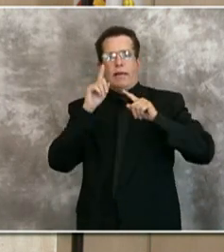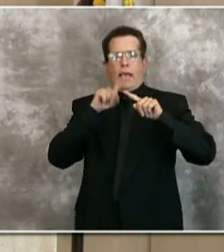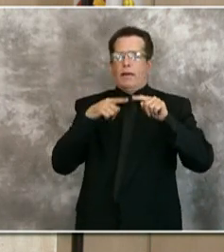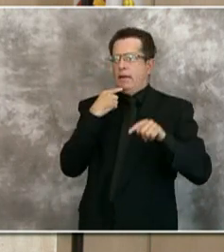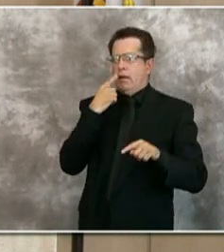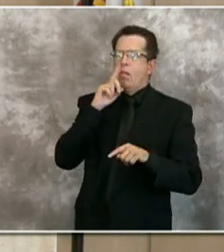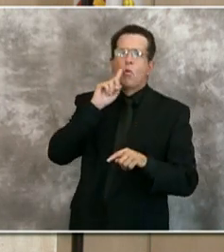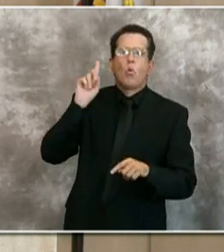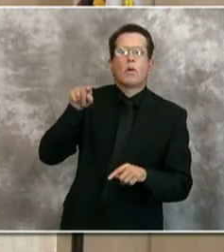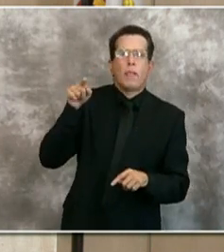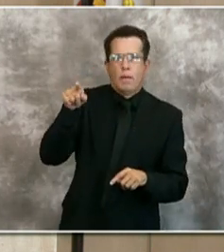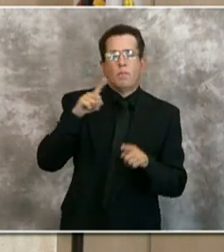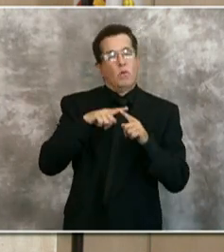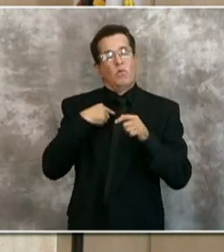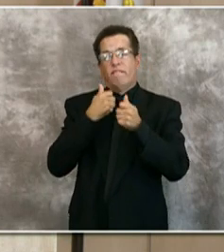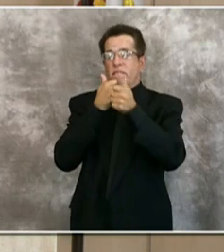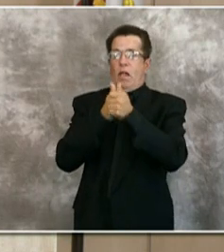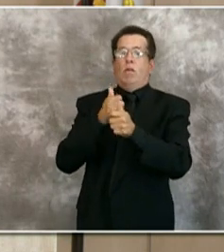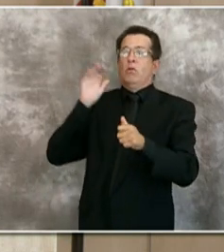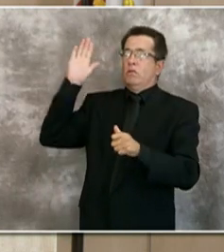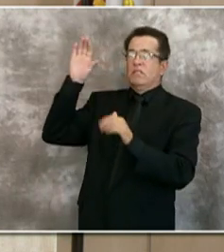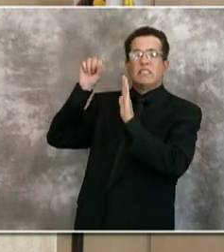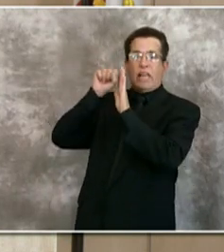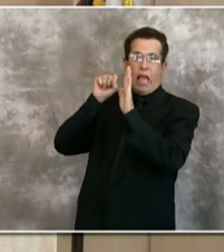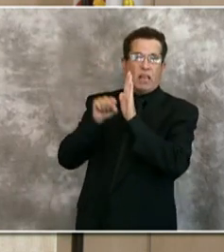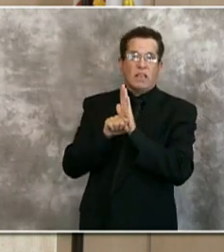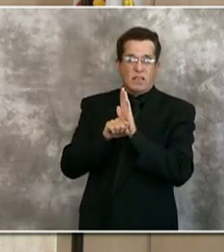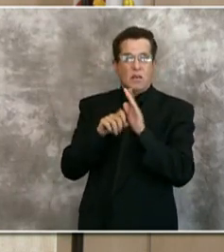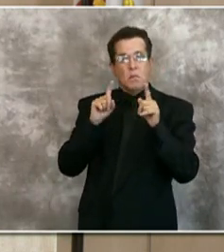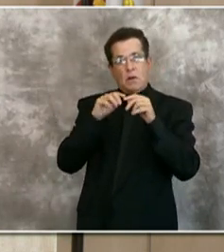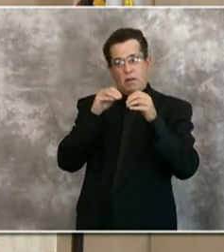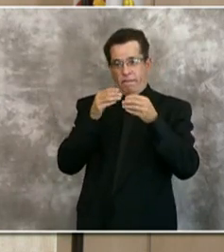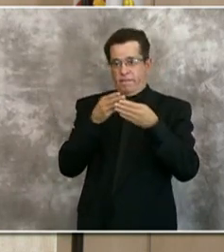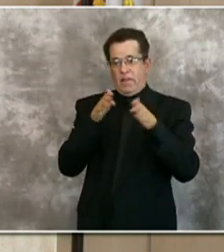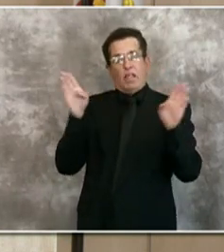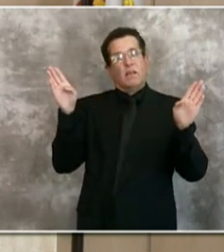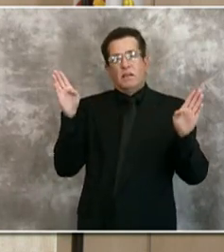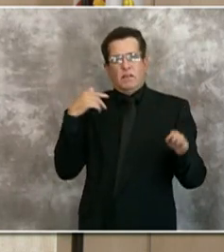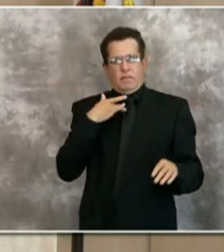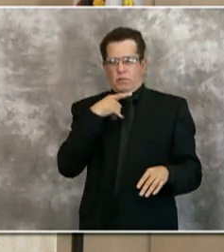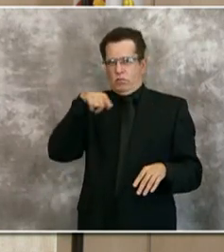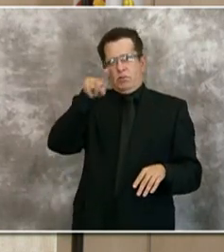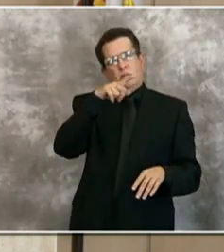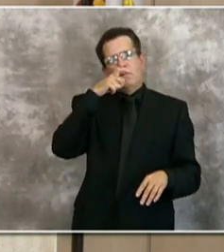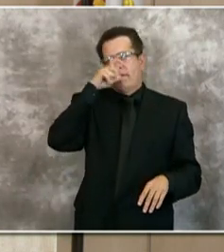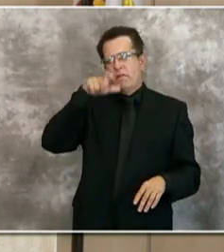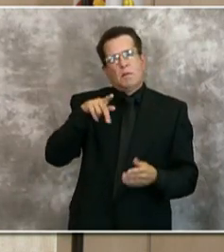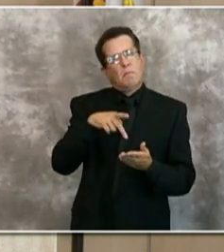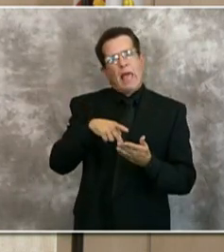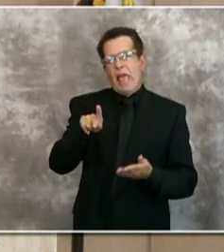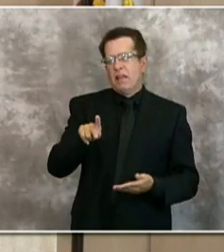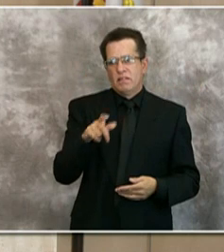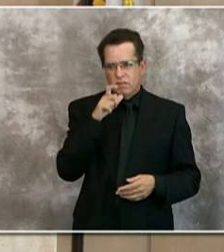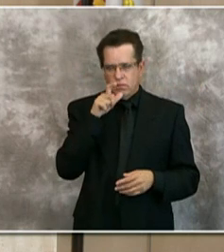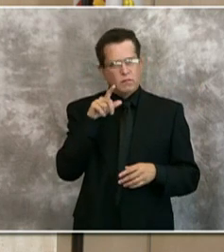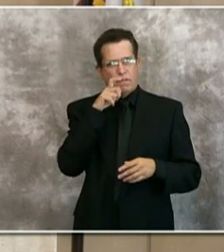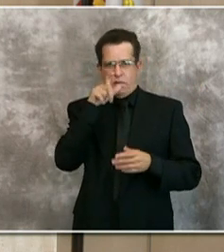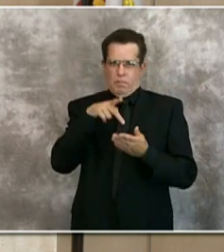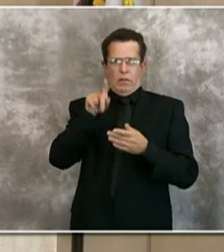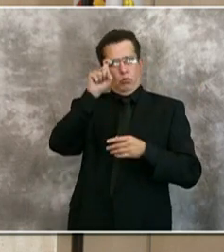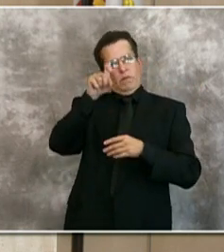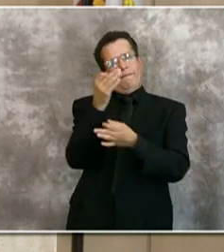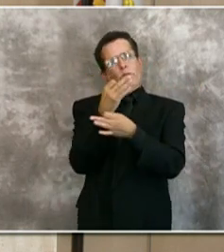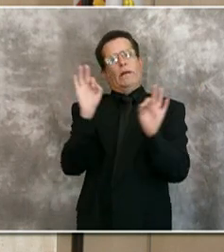we would work with the state. But in general, we feel no one has to pay for a test. So we have the